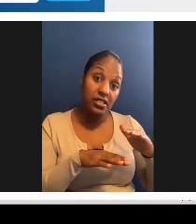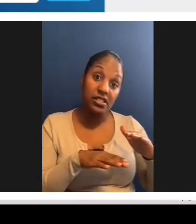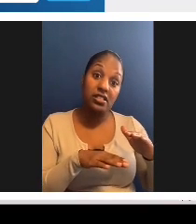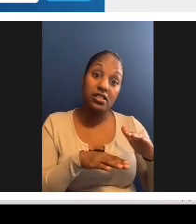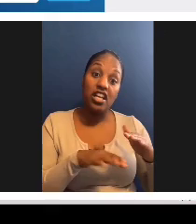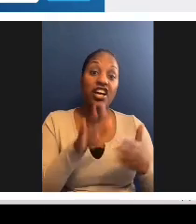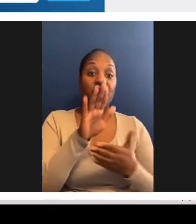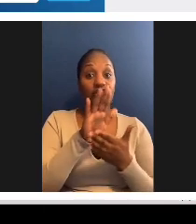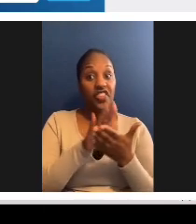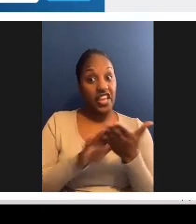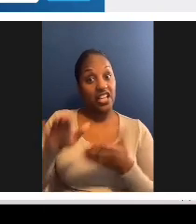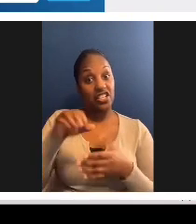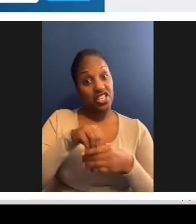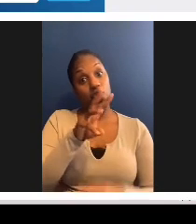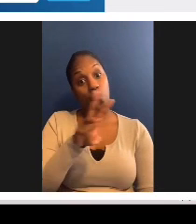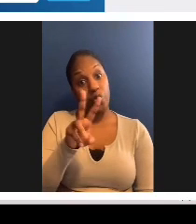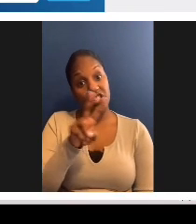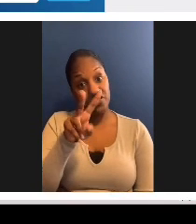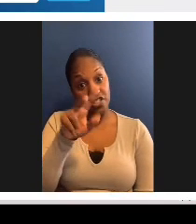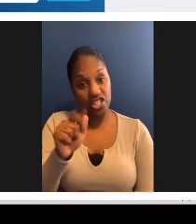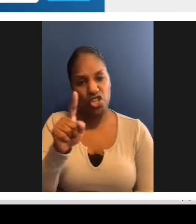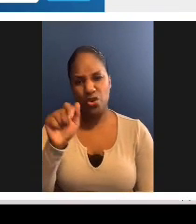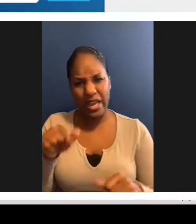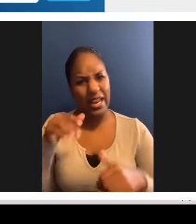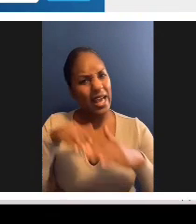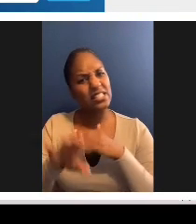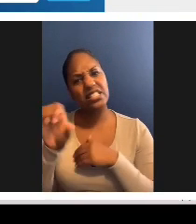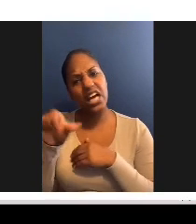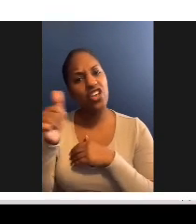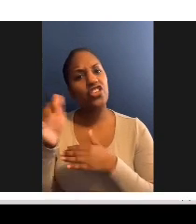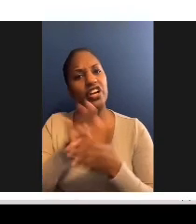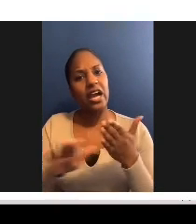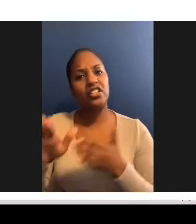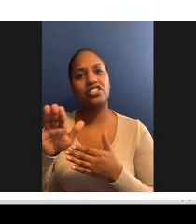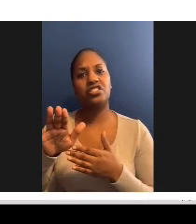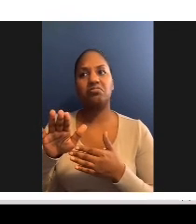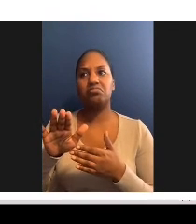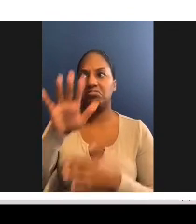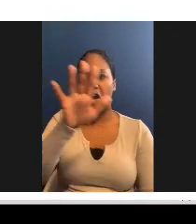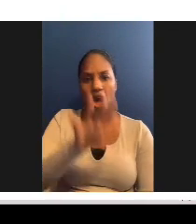colleges in West Virginia, you can also access other colleges throughout the nation.